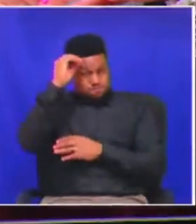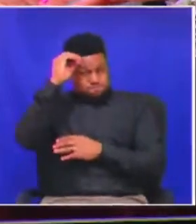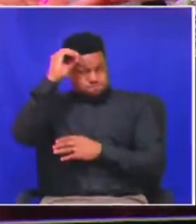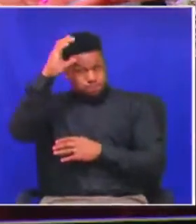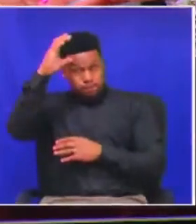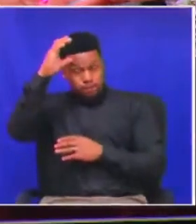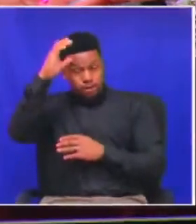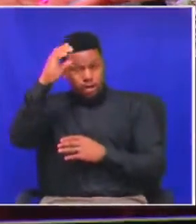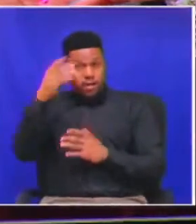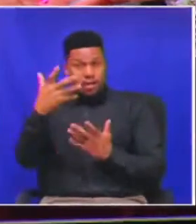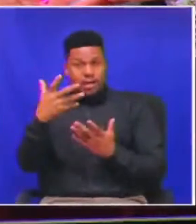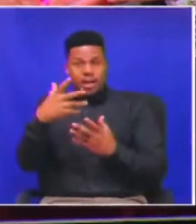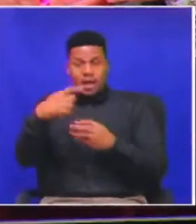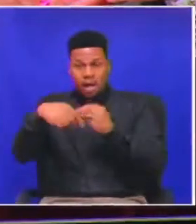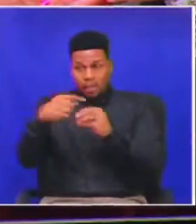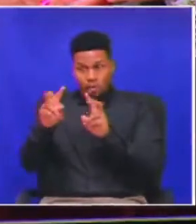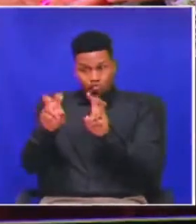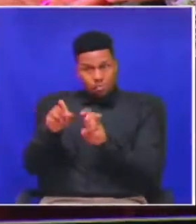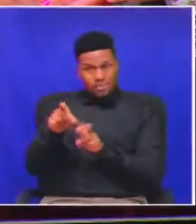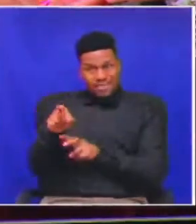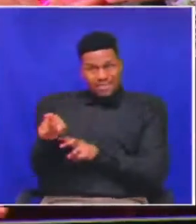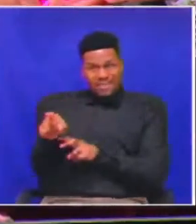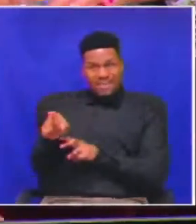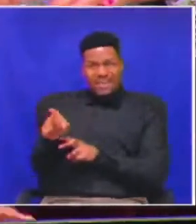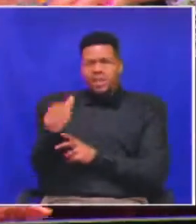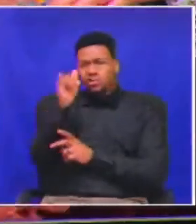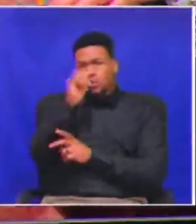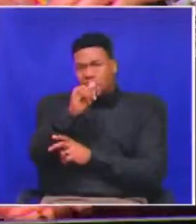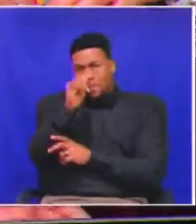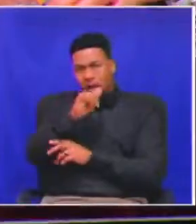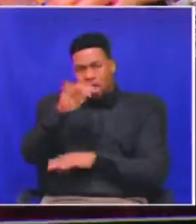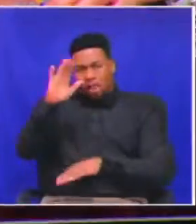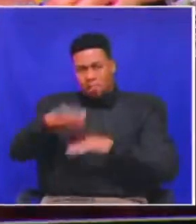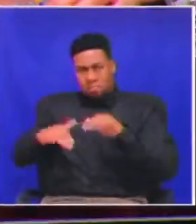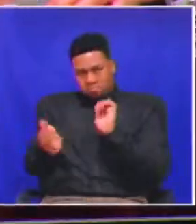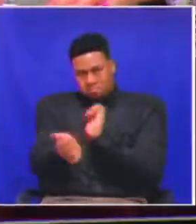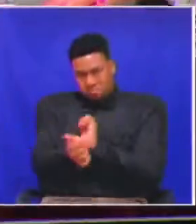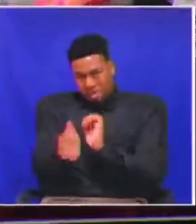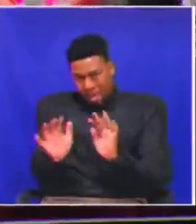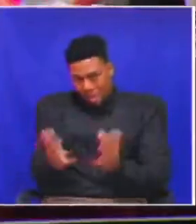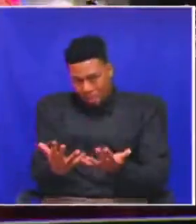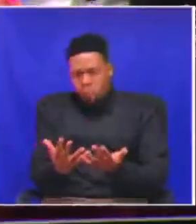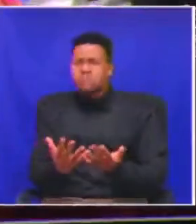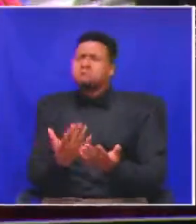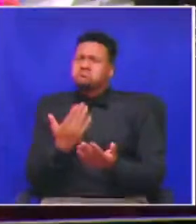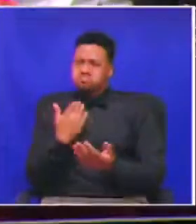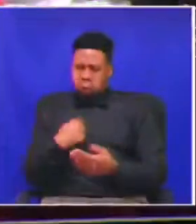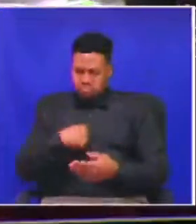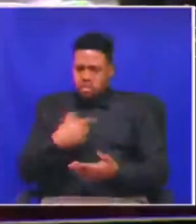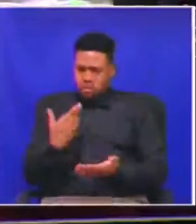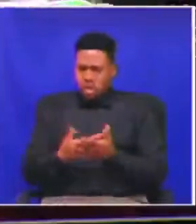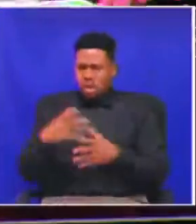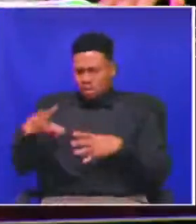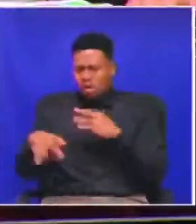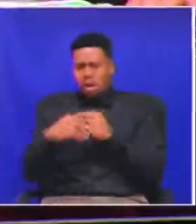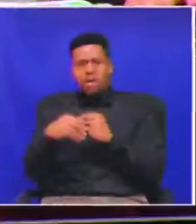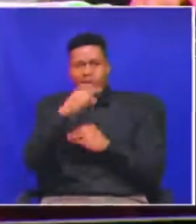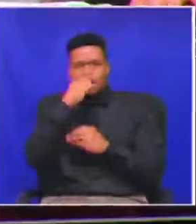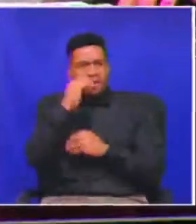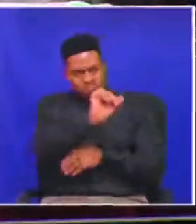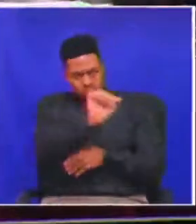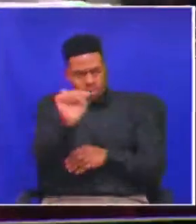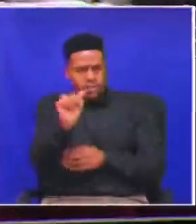to consider them. It's not a closed list, I can always add. Thank you, Honorable